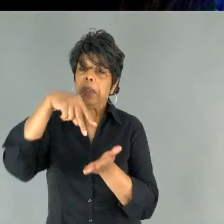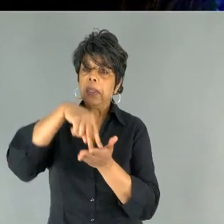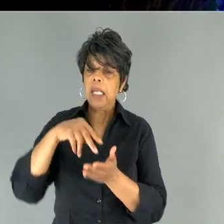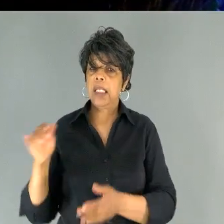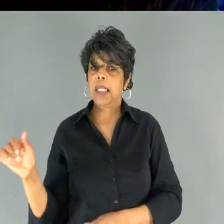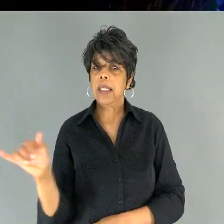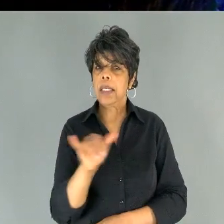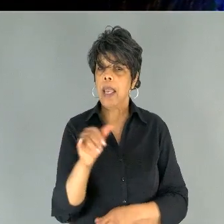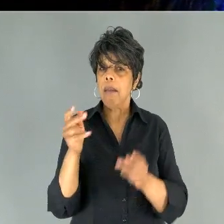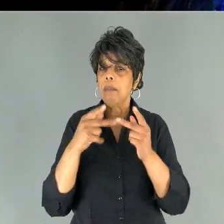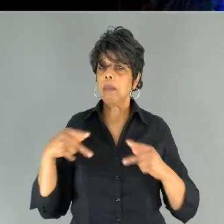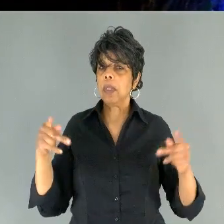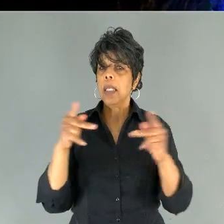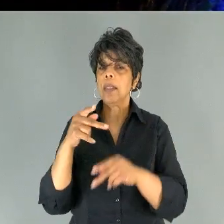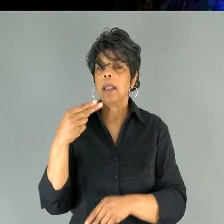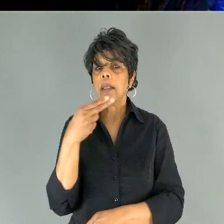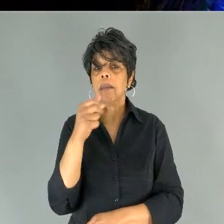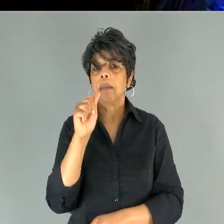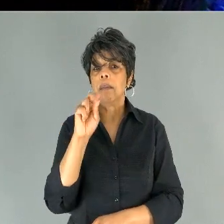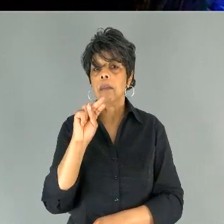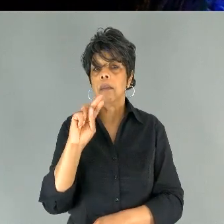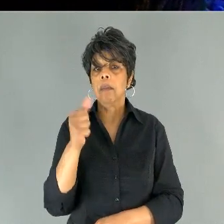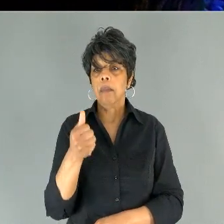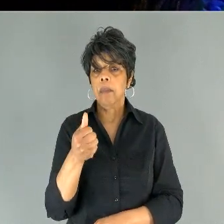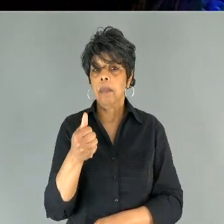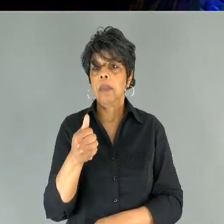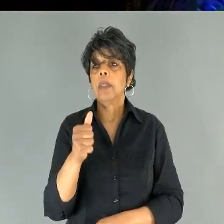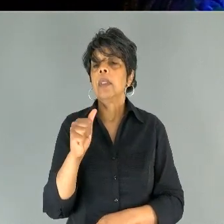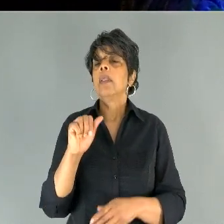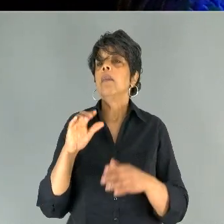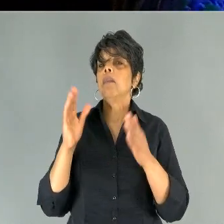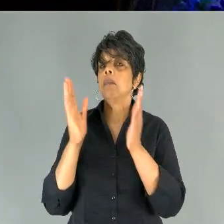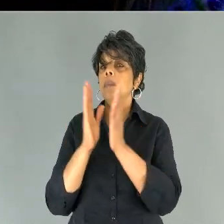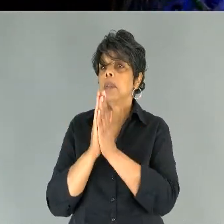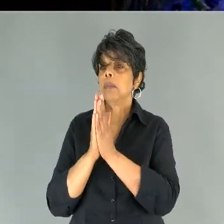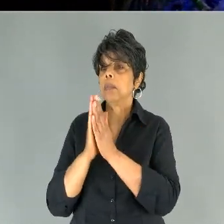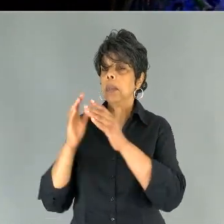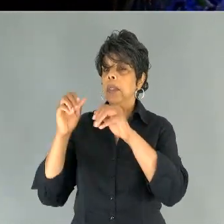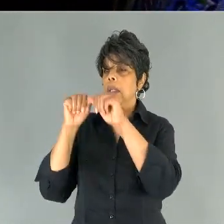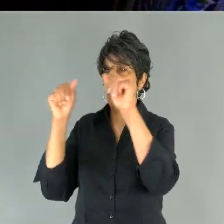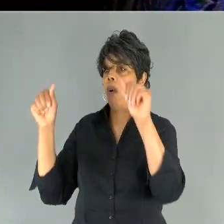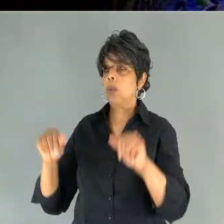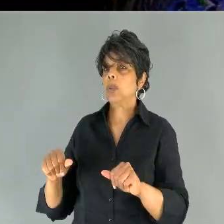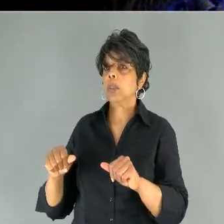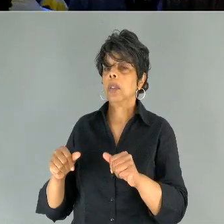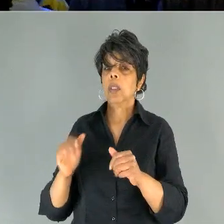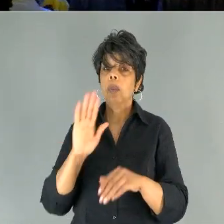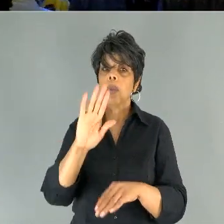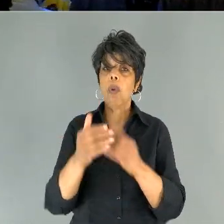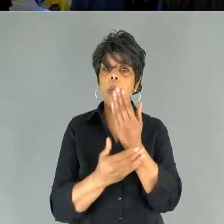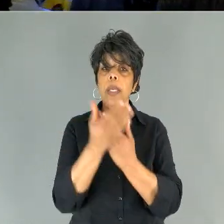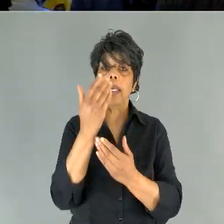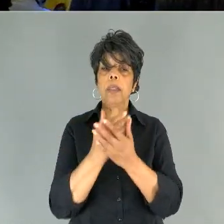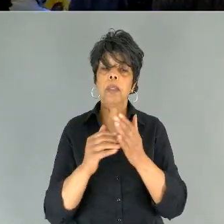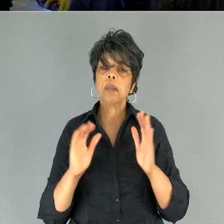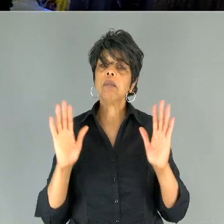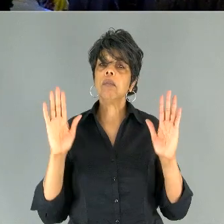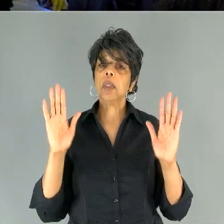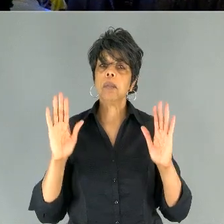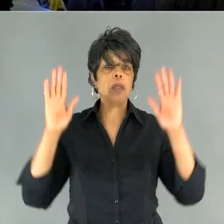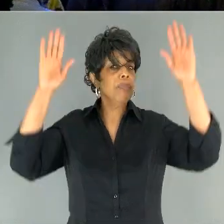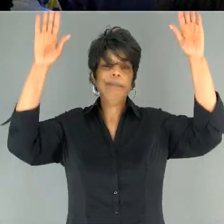standing at an altar. I want you to raise your hands, but not high, because I don't want your hands to be